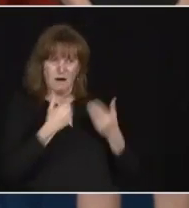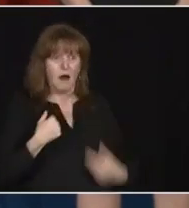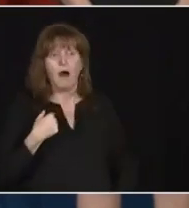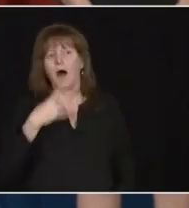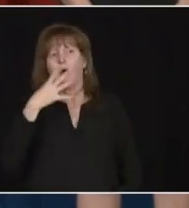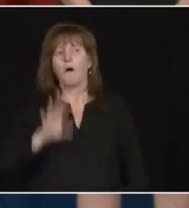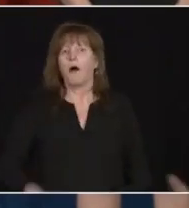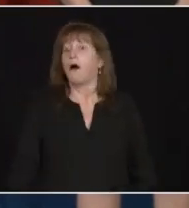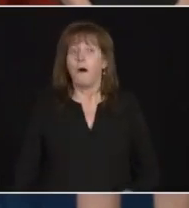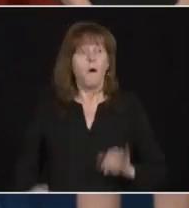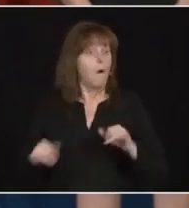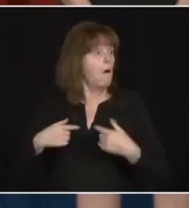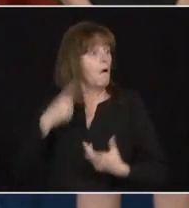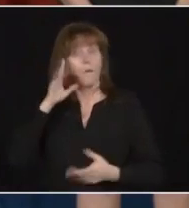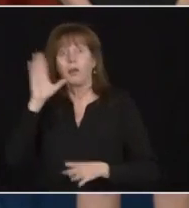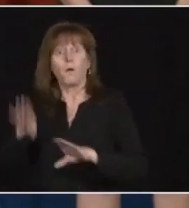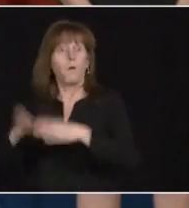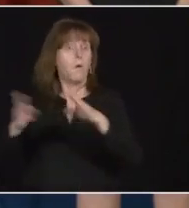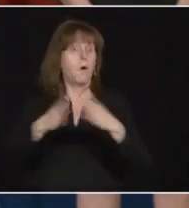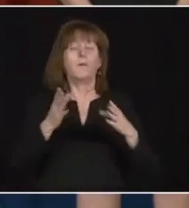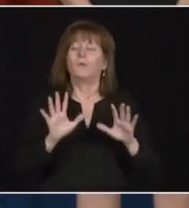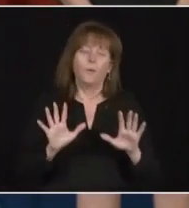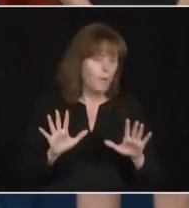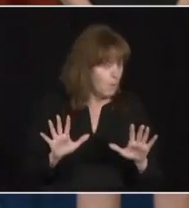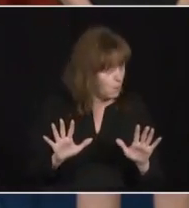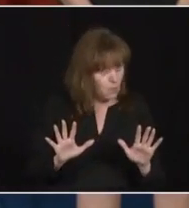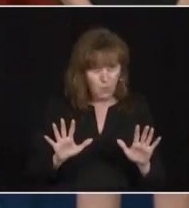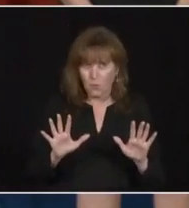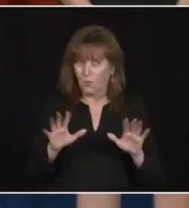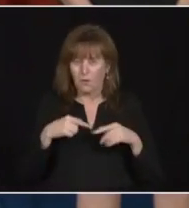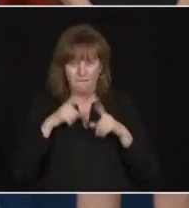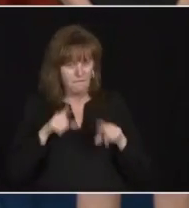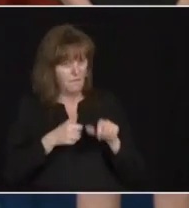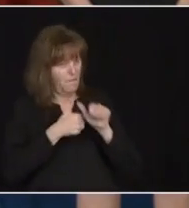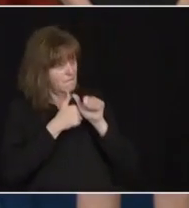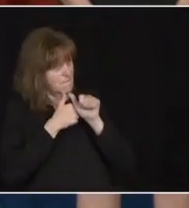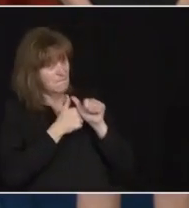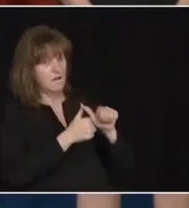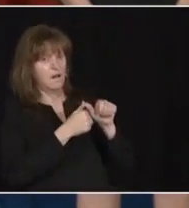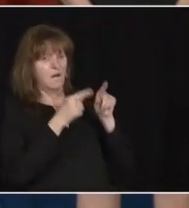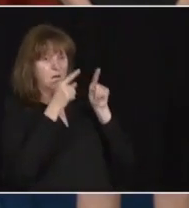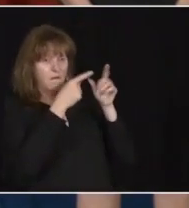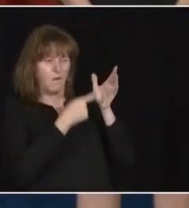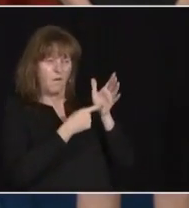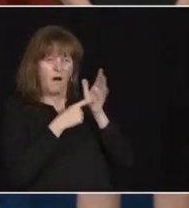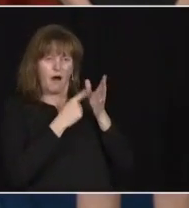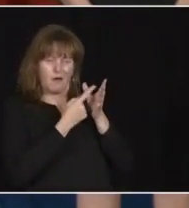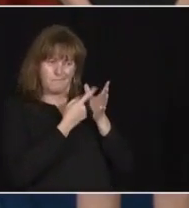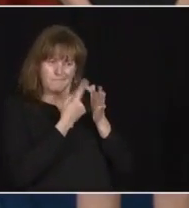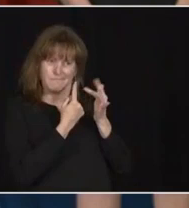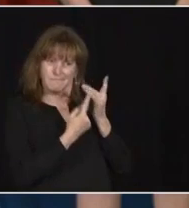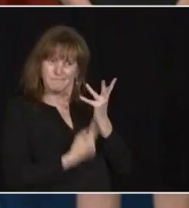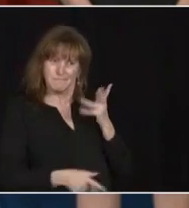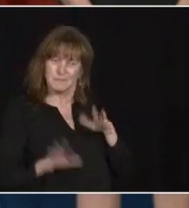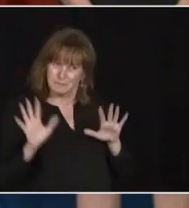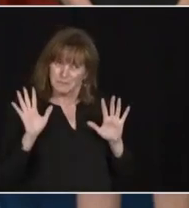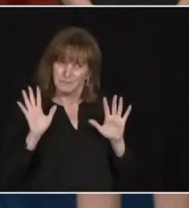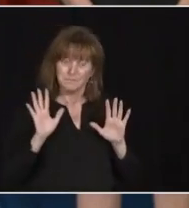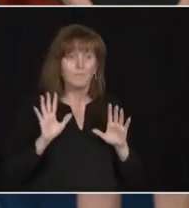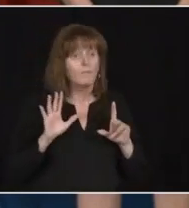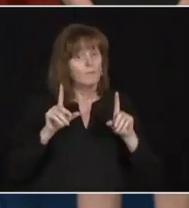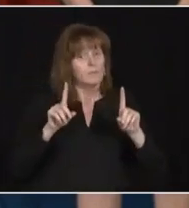and we're all free to do what we want. It's just not going to be that way for a while. But hopefully we'll be able to get